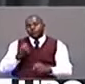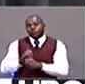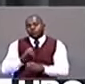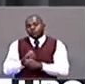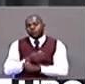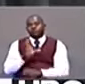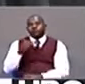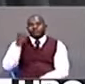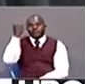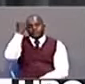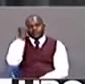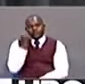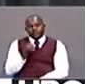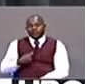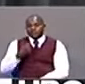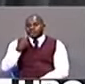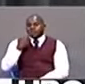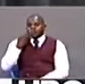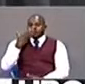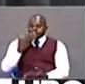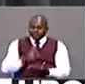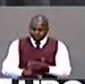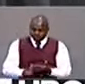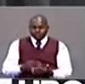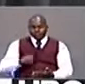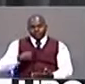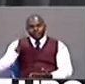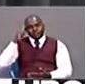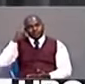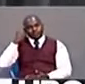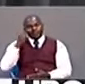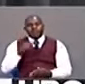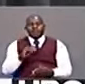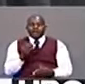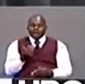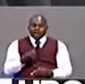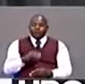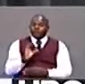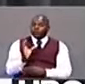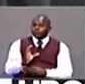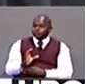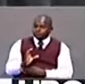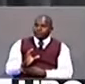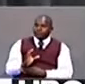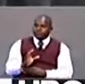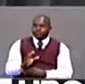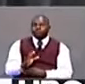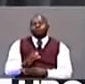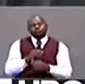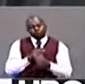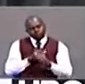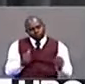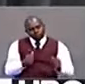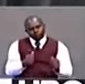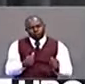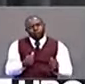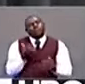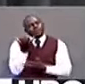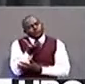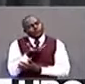tribunal. And I believe, and I want to think, our committee did proper surgery.